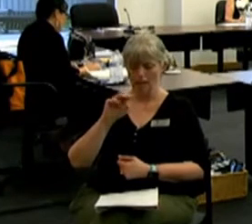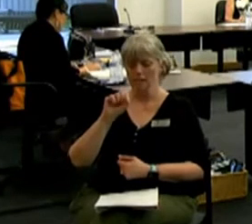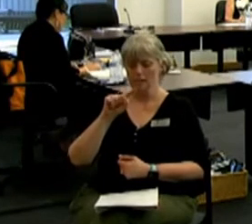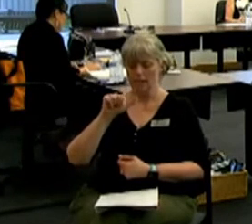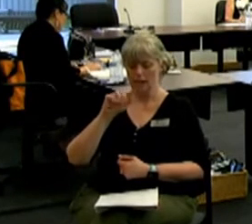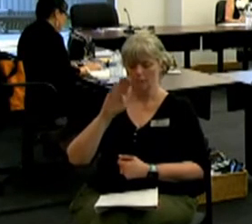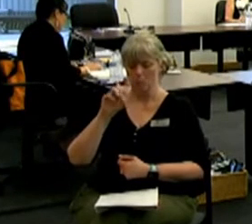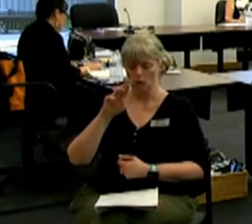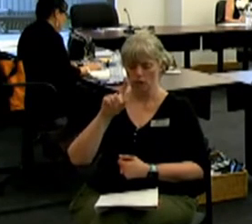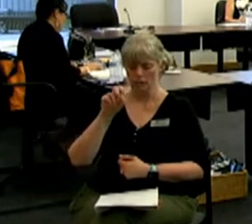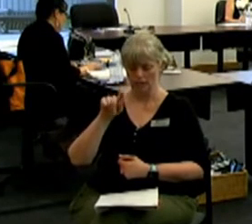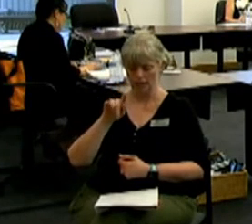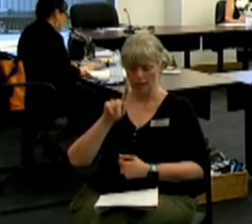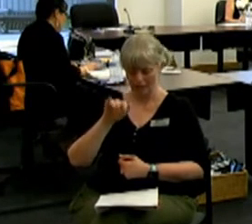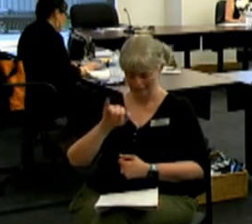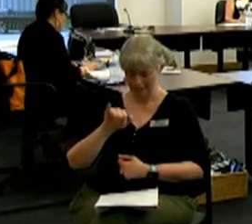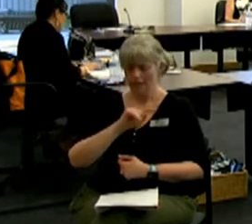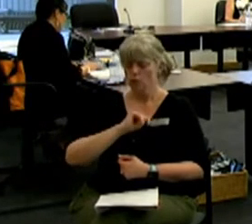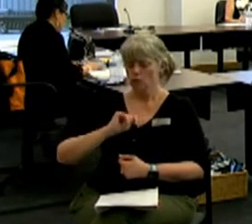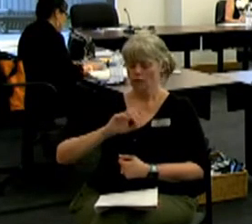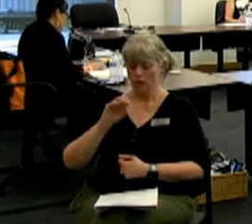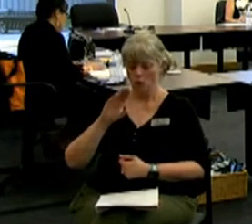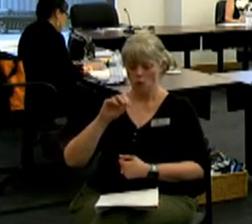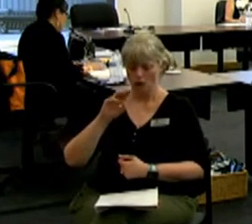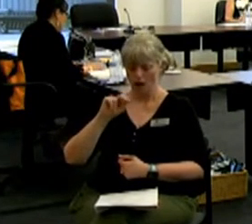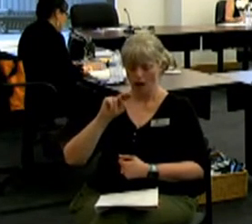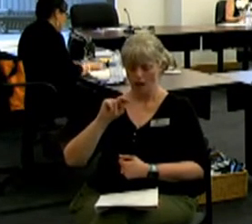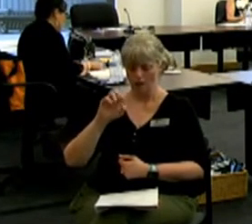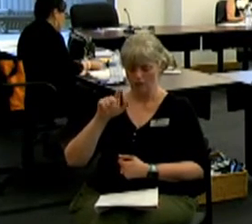Here. Trustee O'Connell. Here.